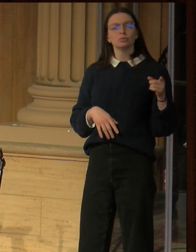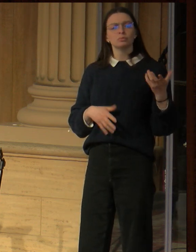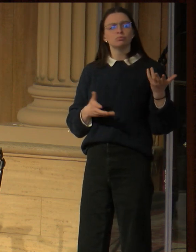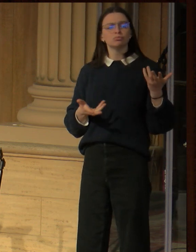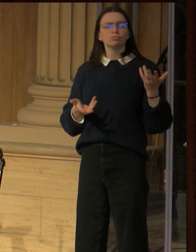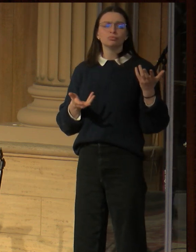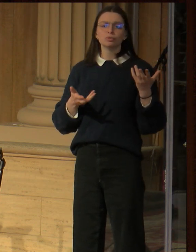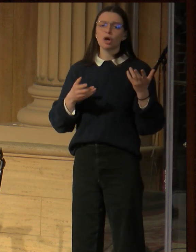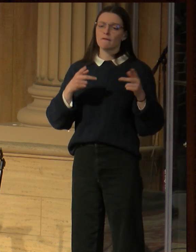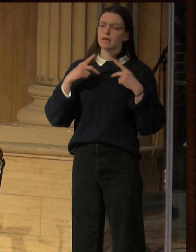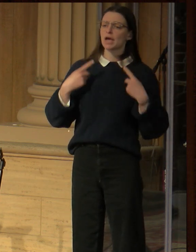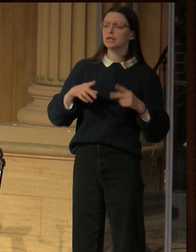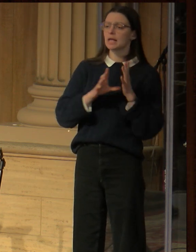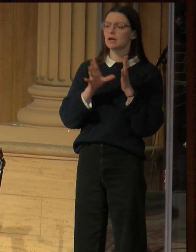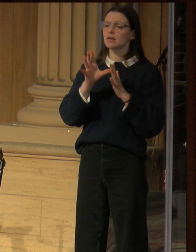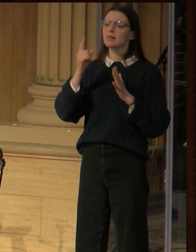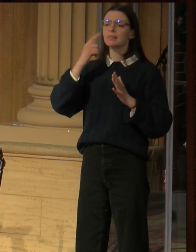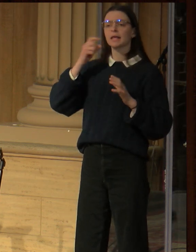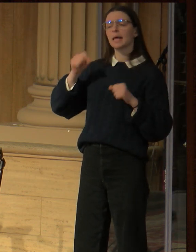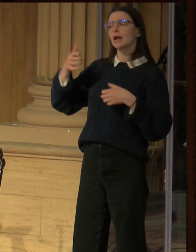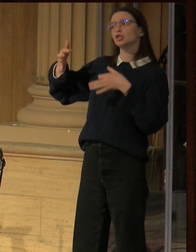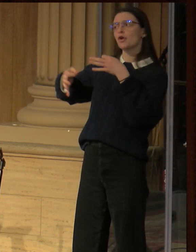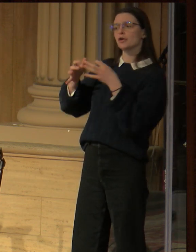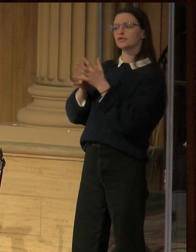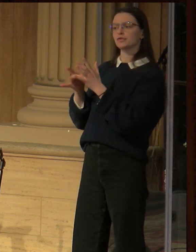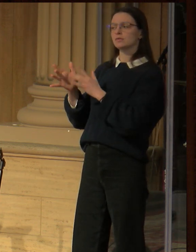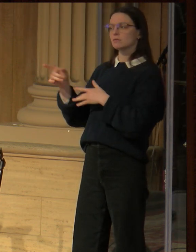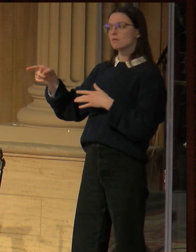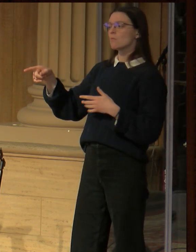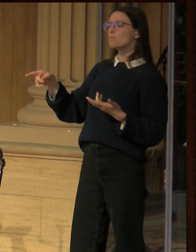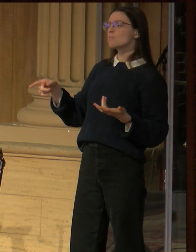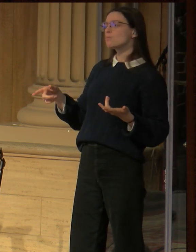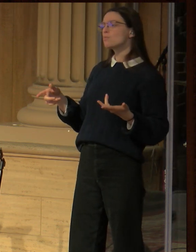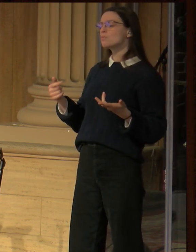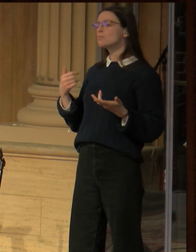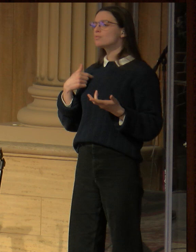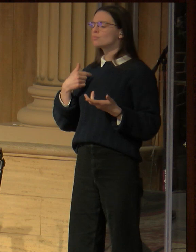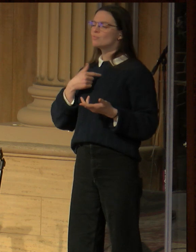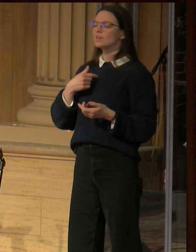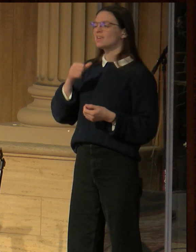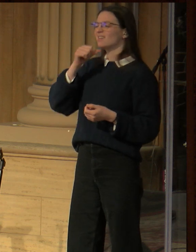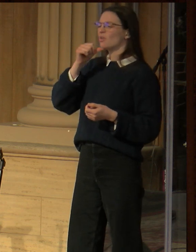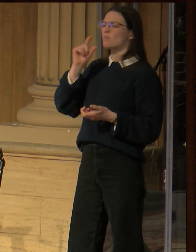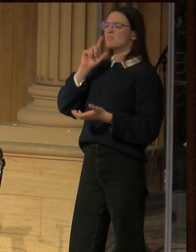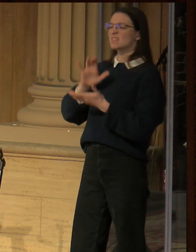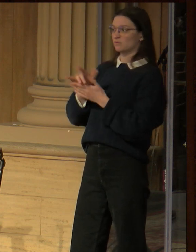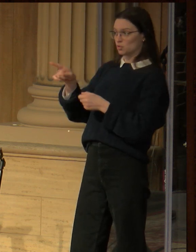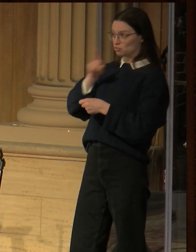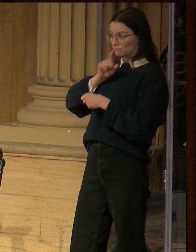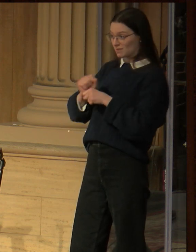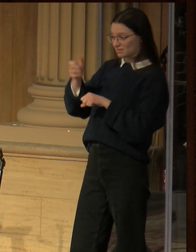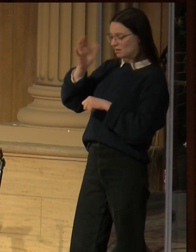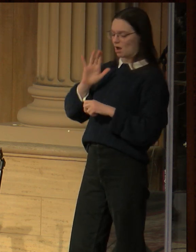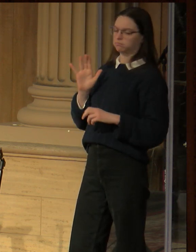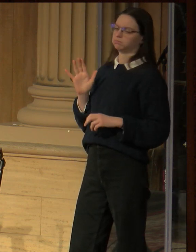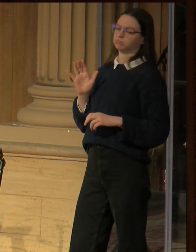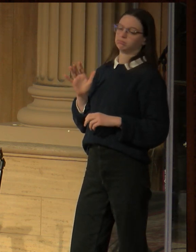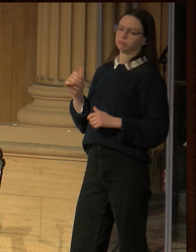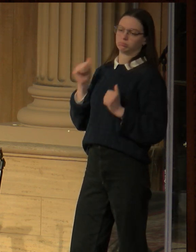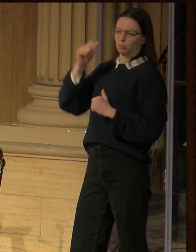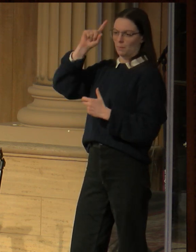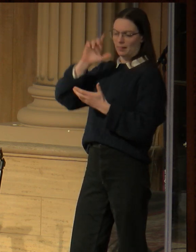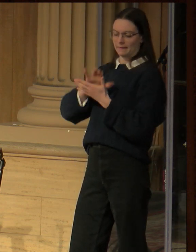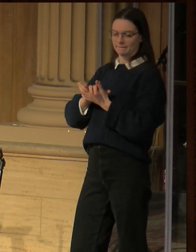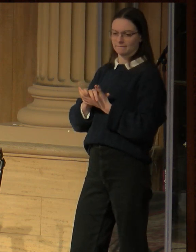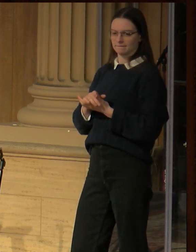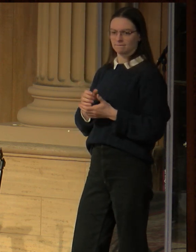in a position to judge Jesus, which meant that they didn't believe that he was truly God. And so not believing that